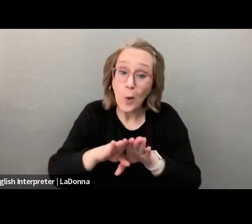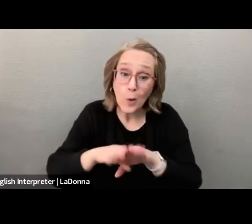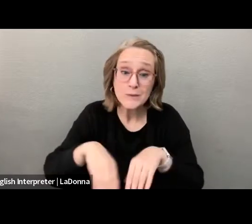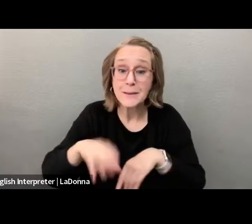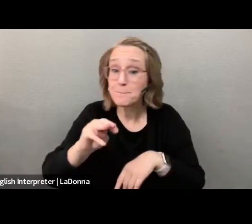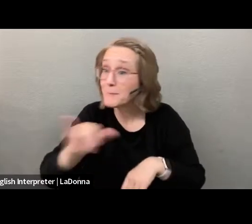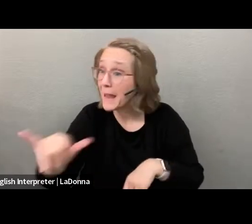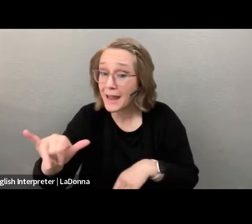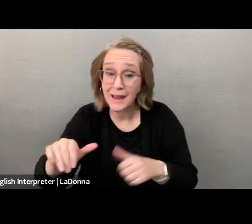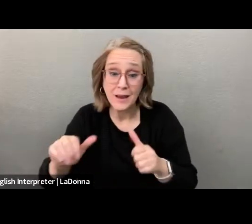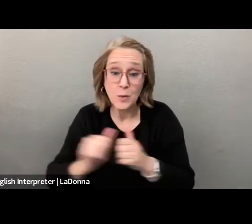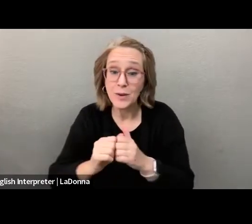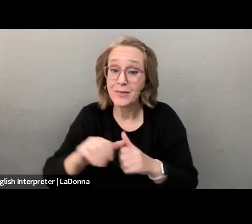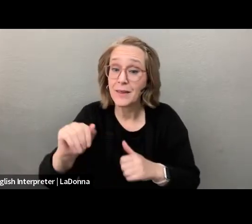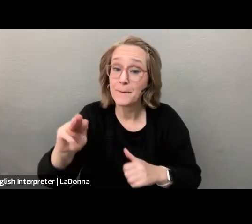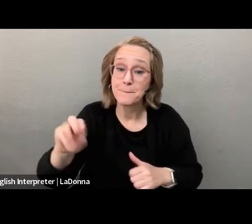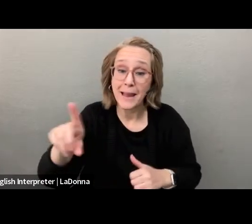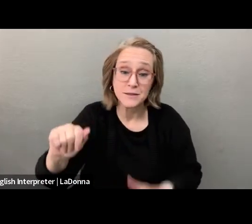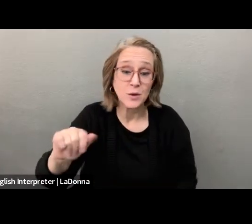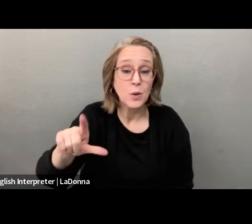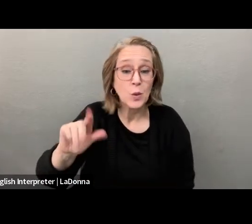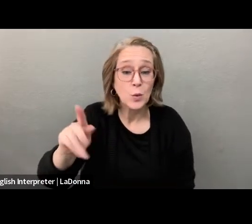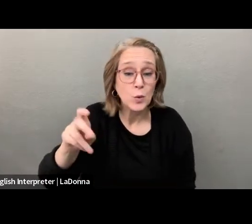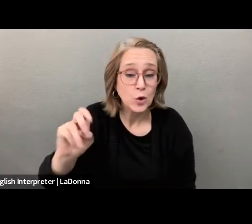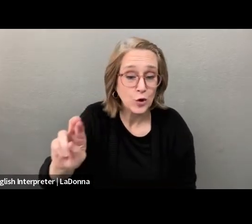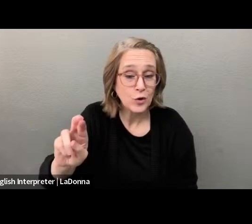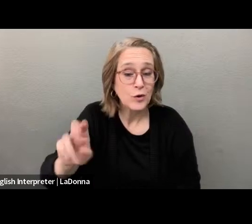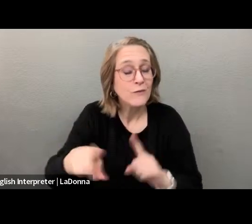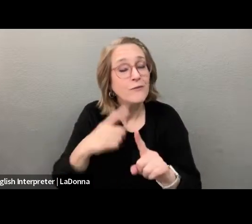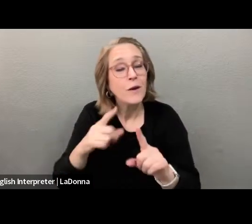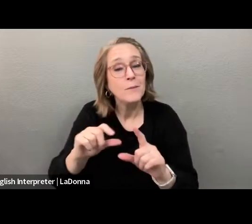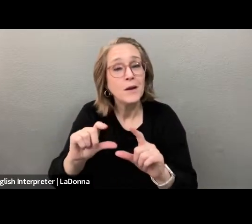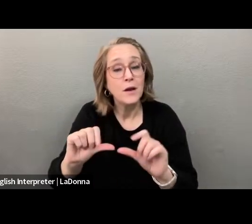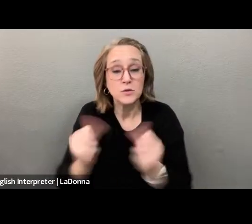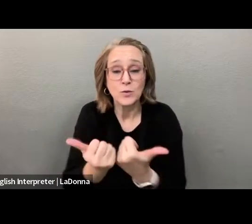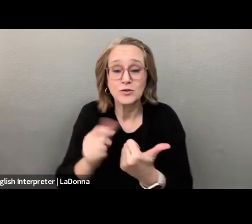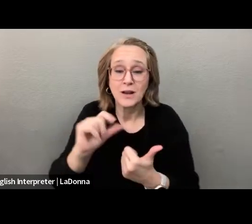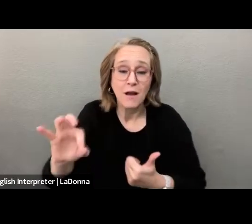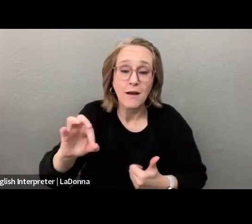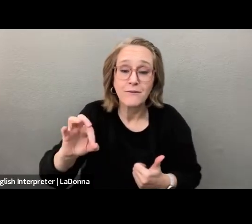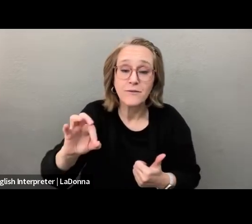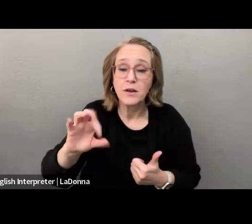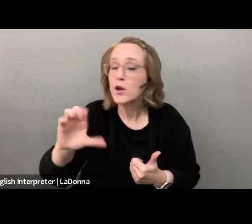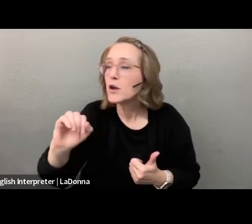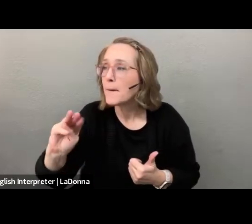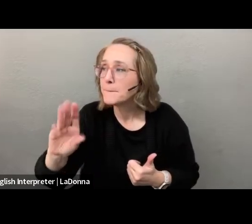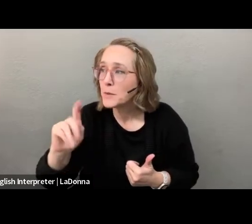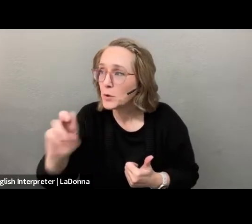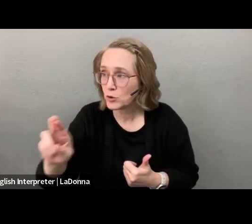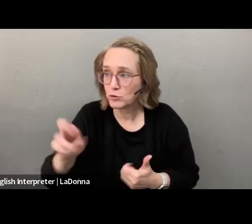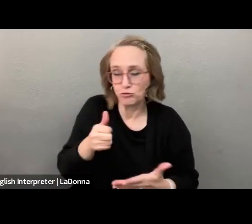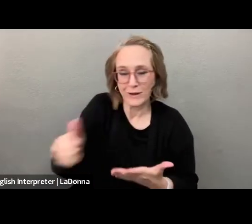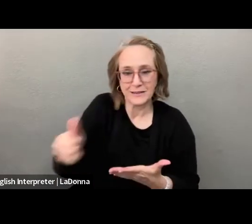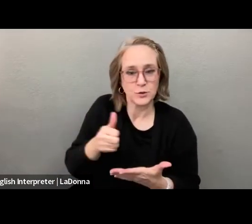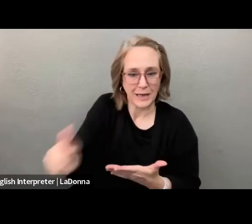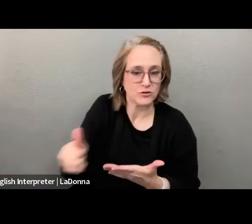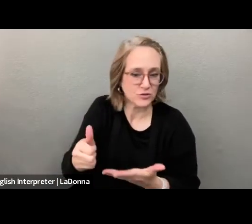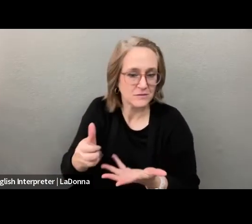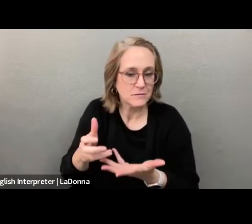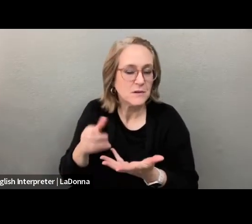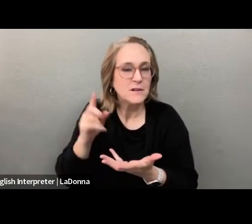about the challenges of traveling with hearing loss. So that's new. We're her first